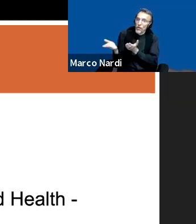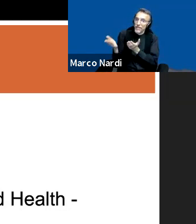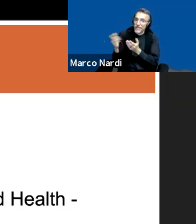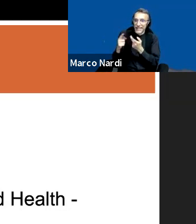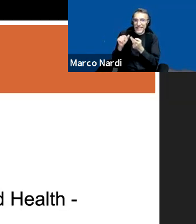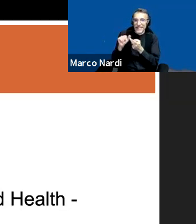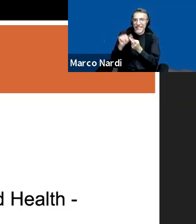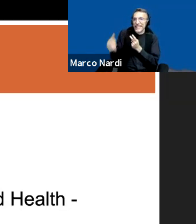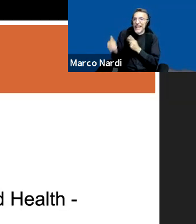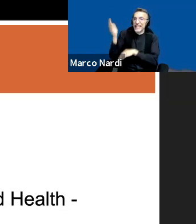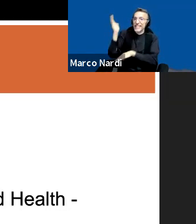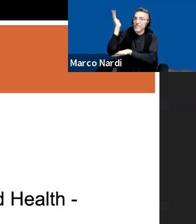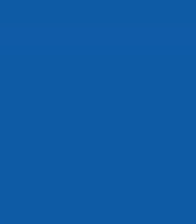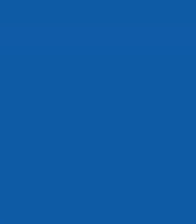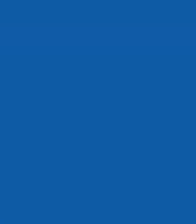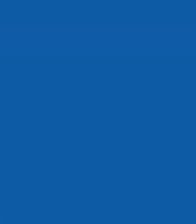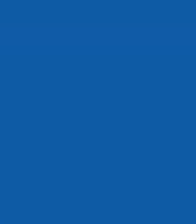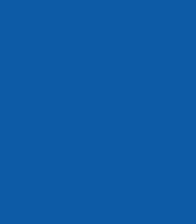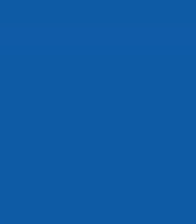speaker. Thank you very much indeed.